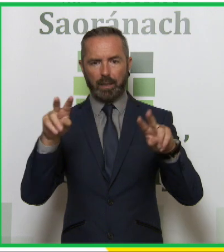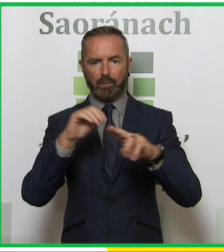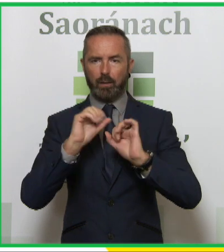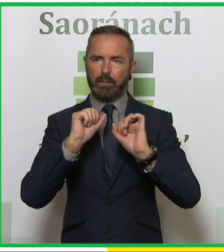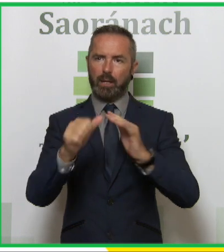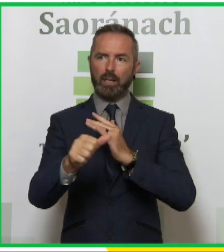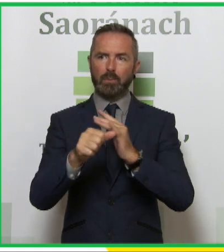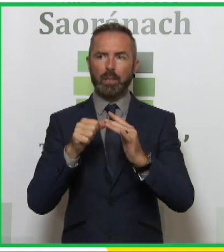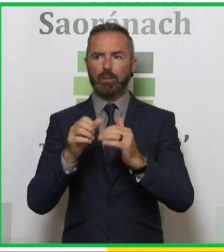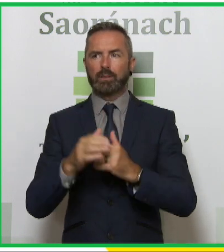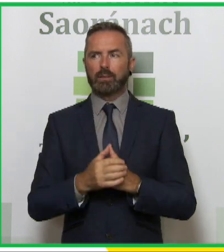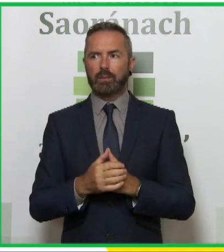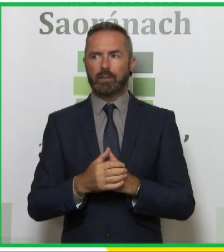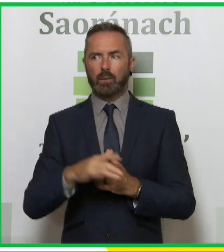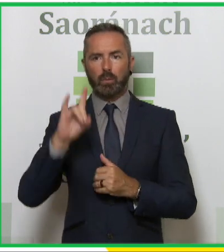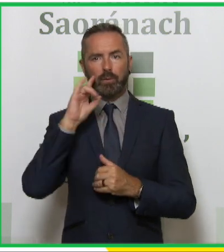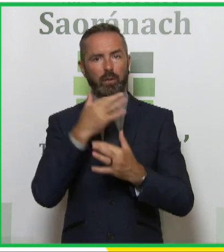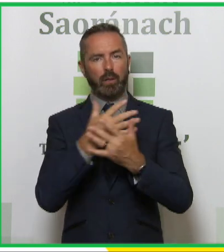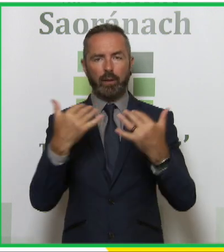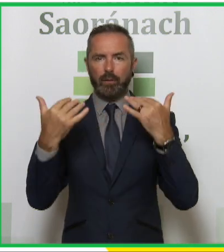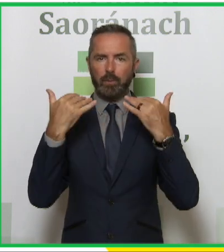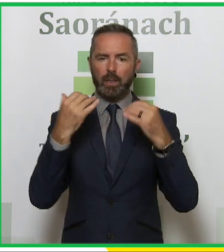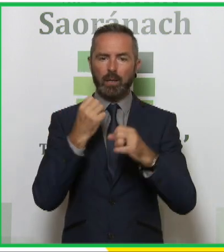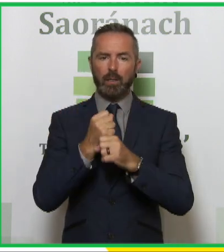heard quite a lot from those with